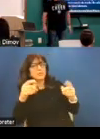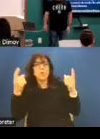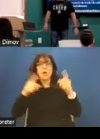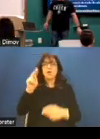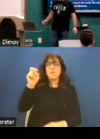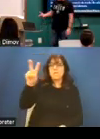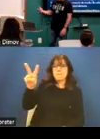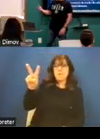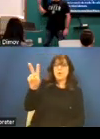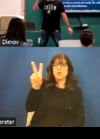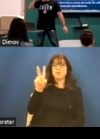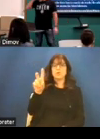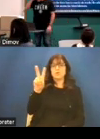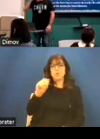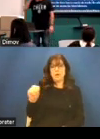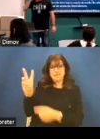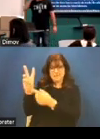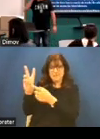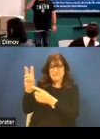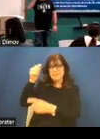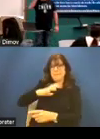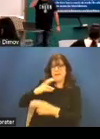of 2016, this guy Larry Smith